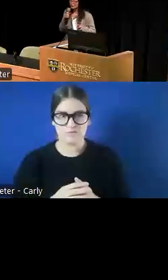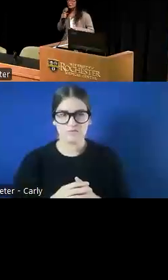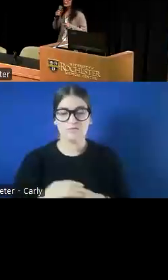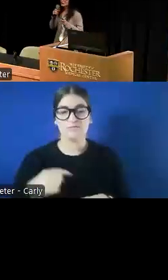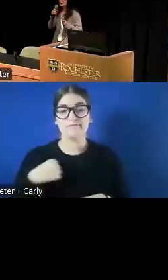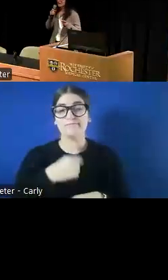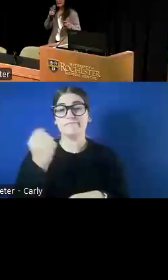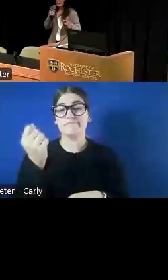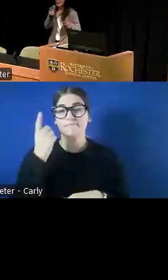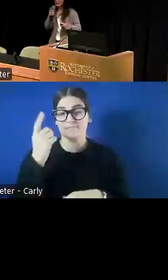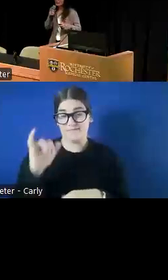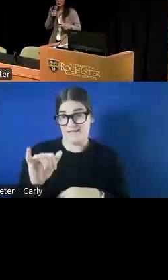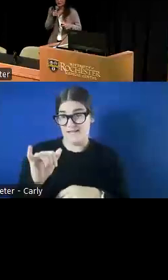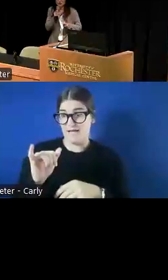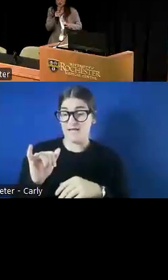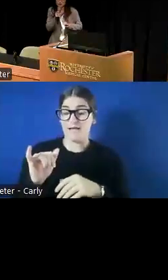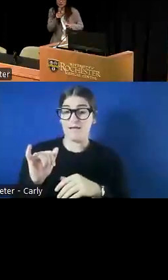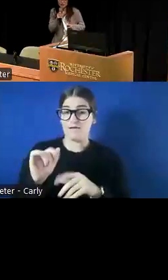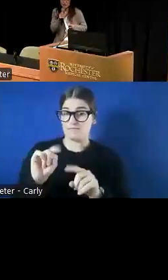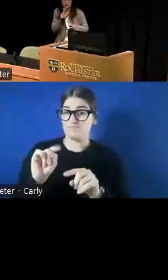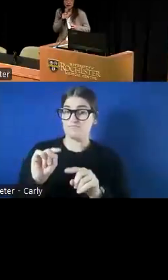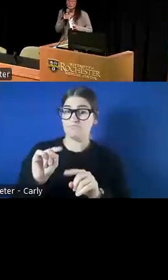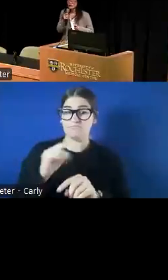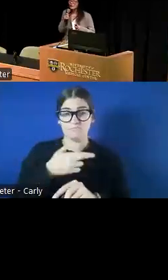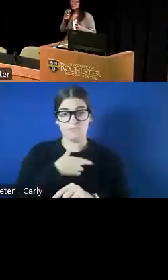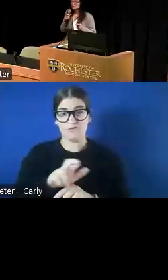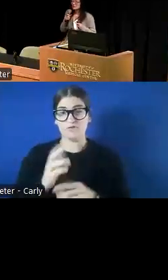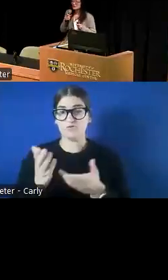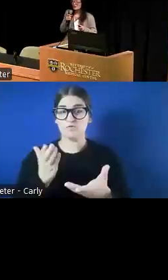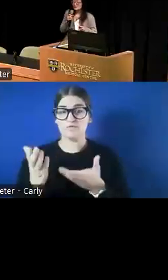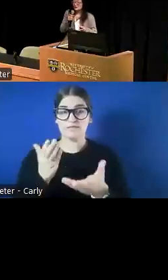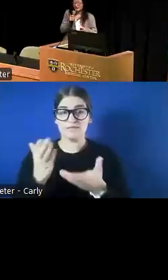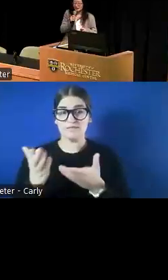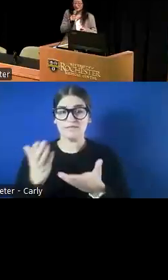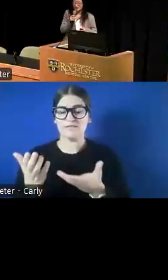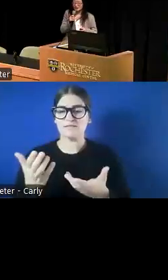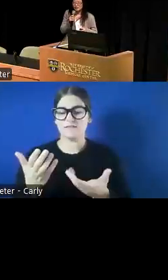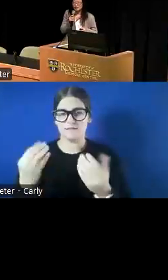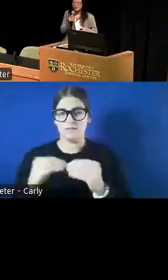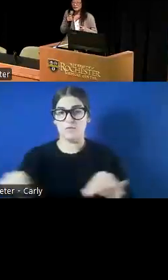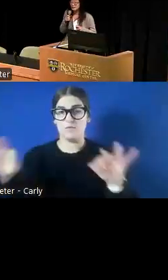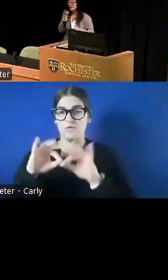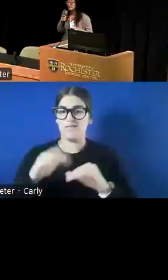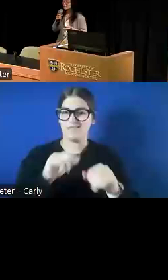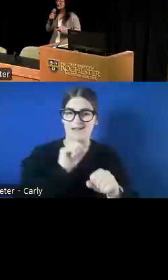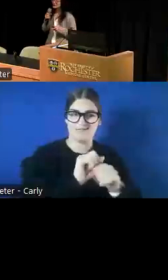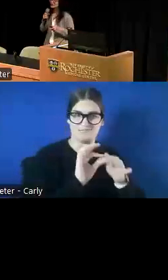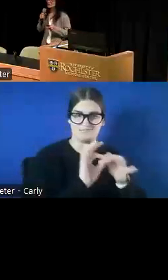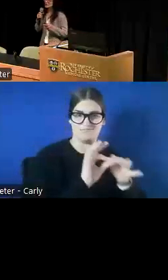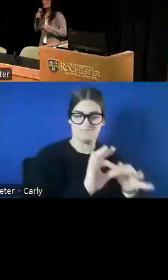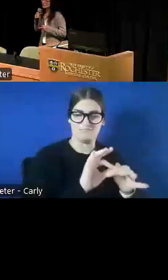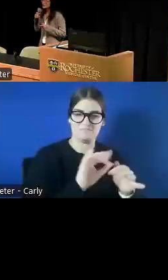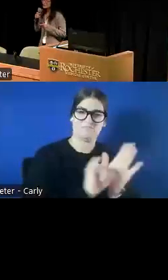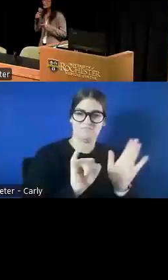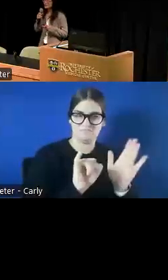of regularly attending religious service, more so than religious affiliation, that is a protective factor